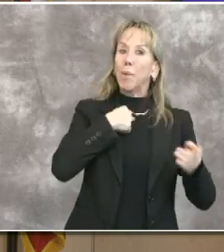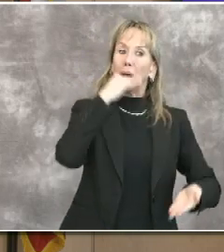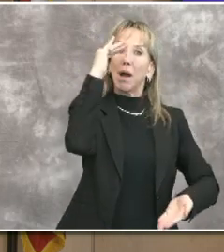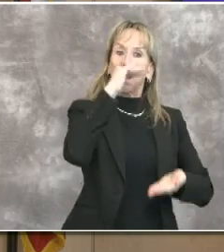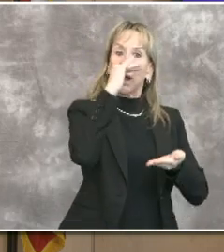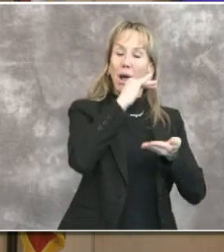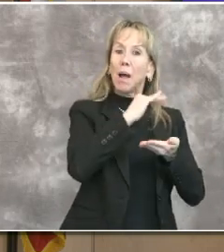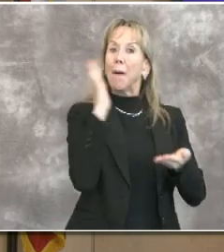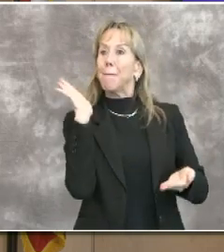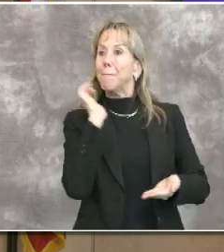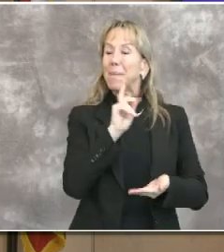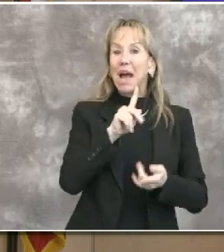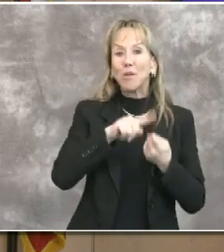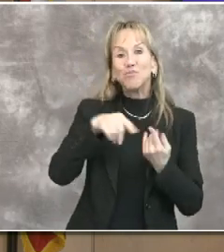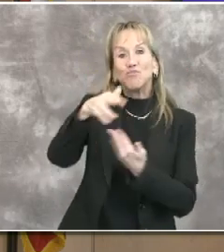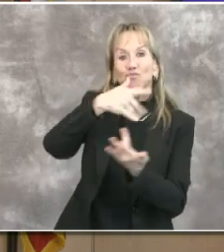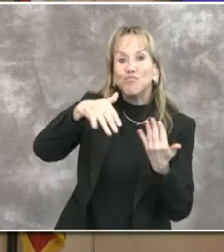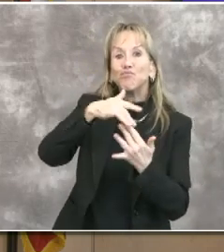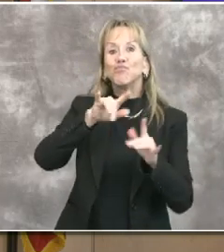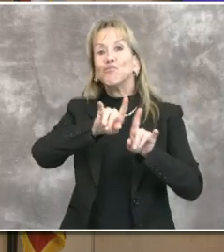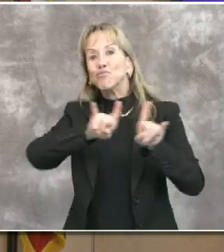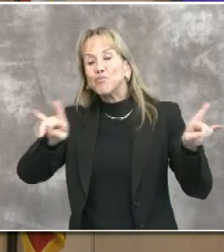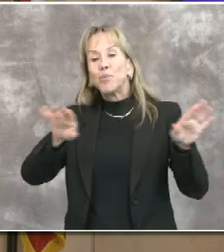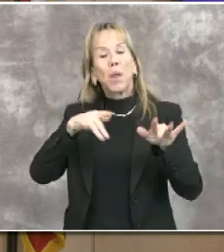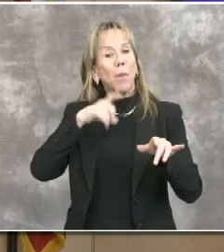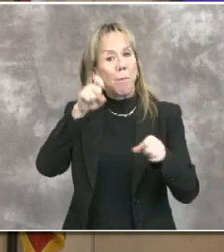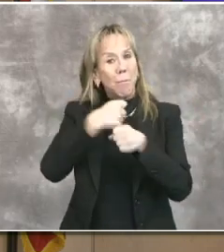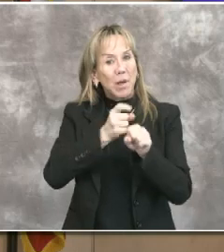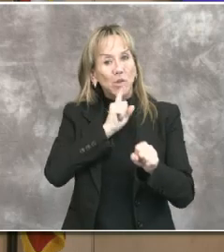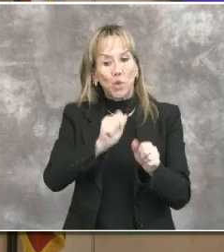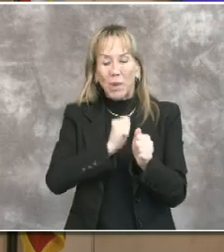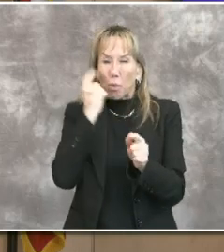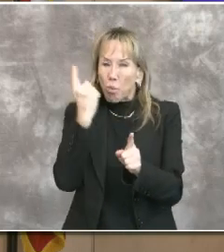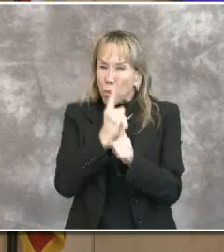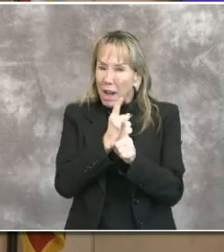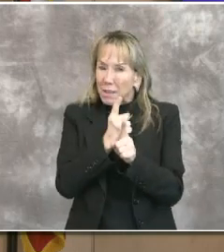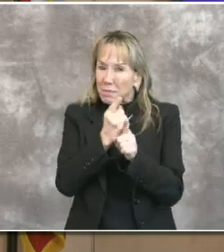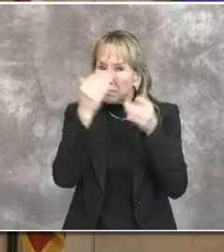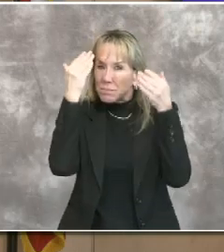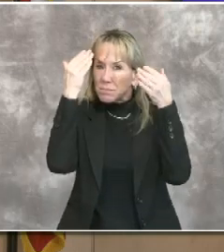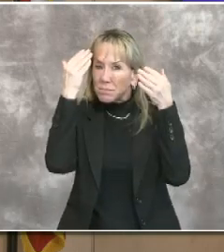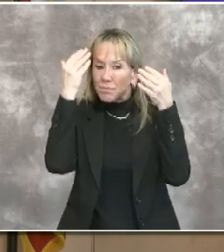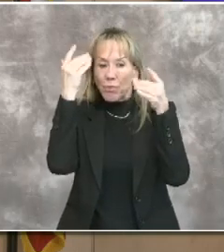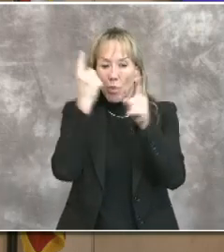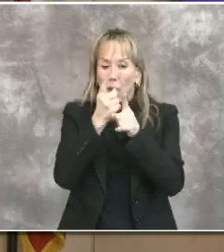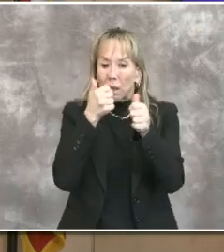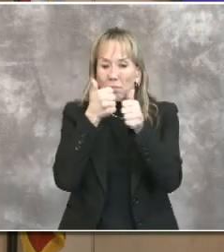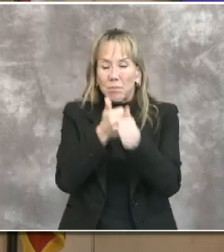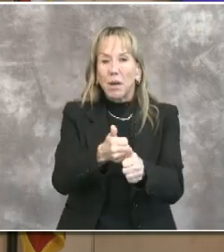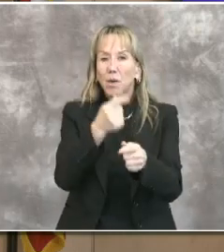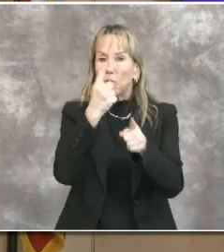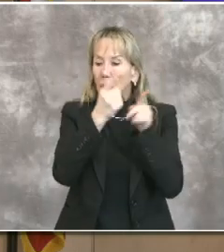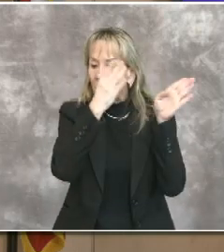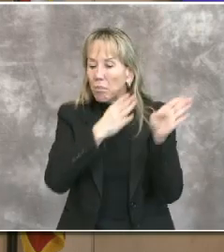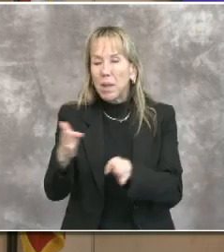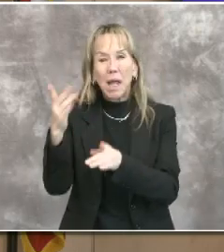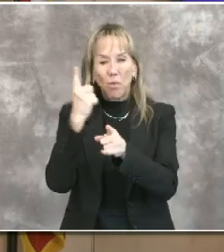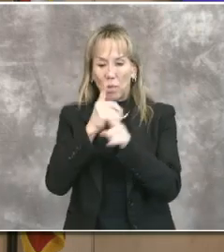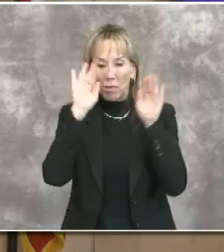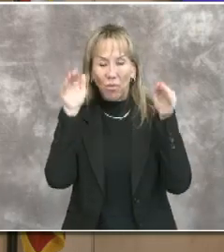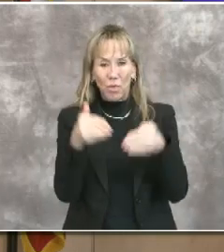time, with the right planning, and with the right focus. It would do us no good as a region to come